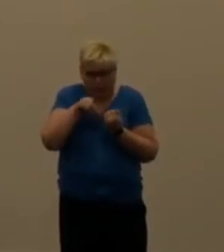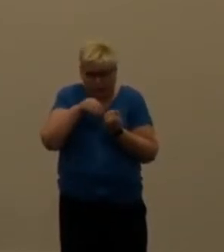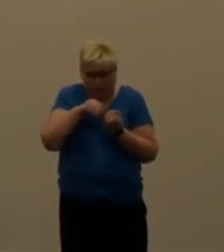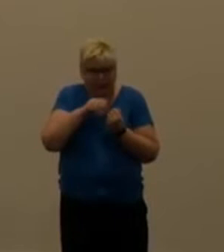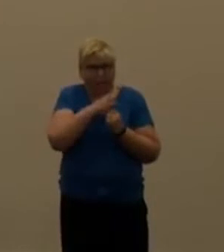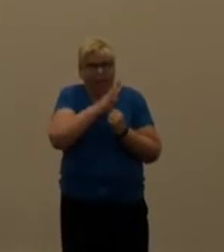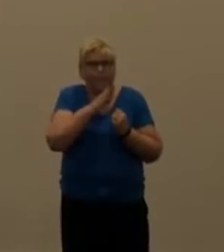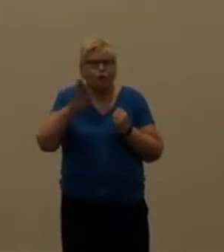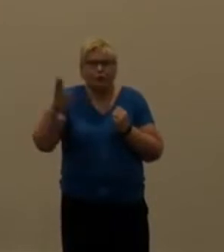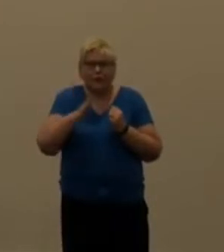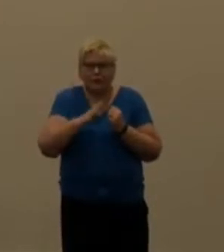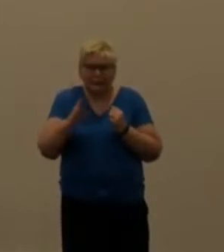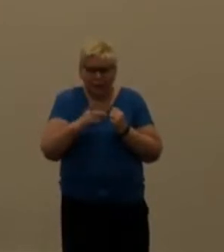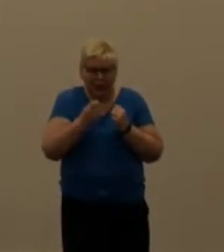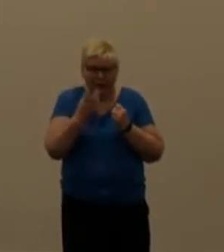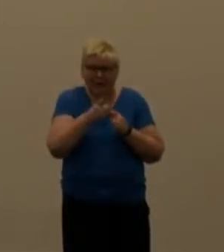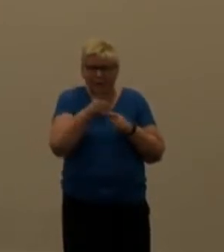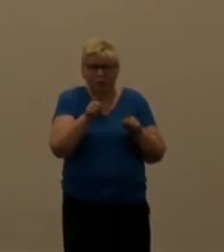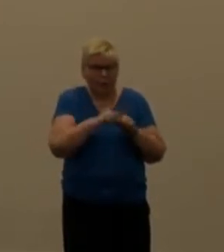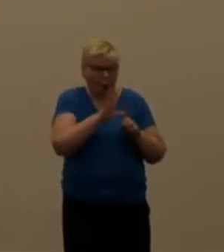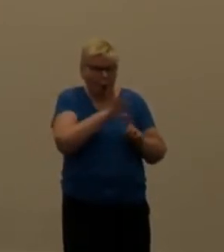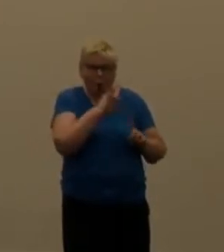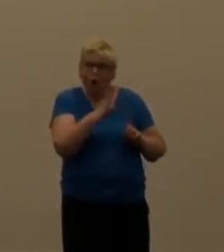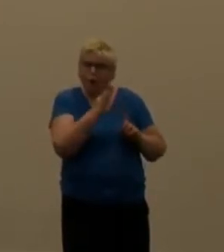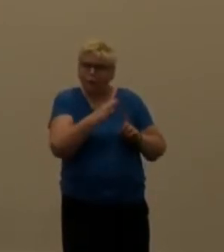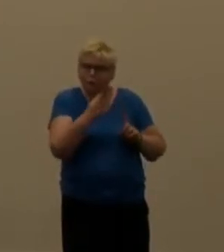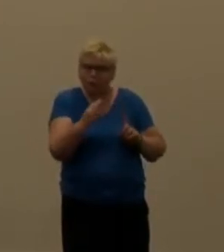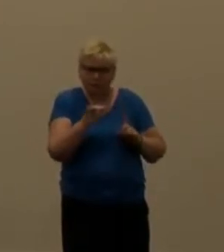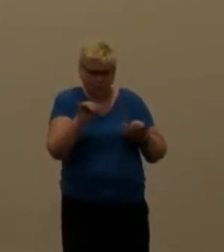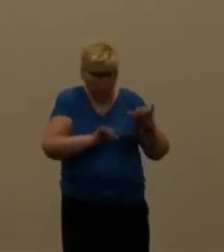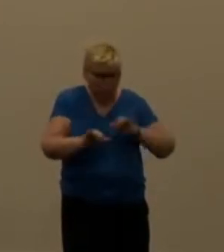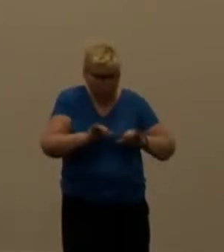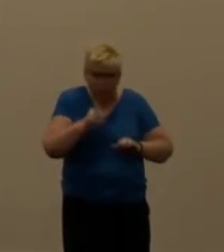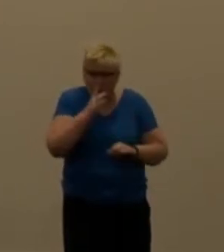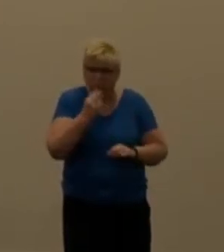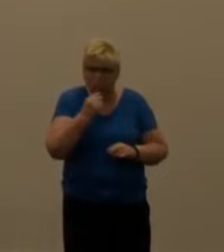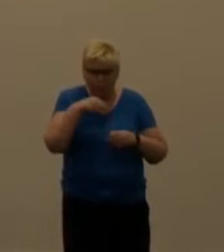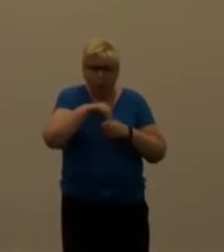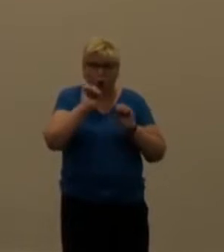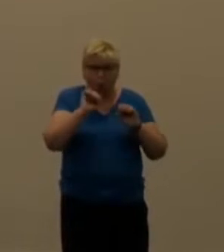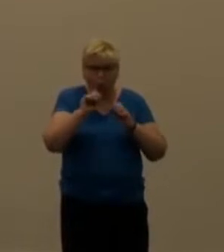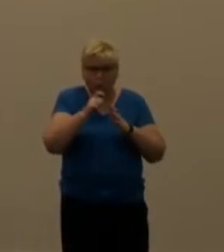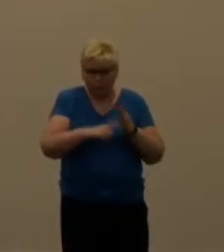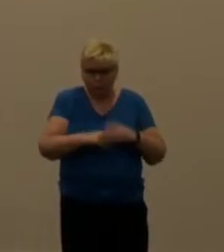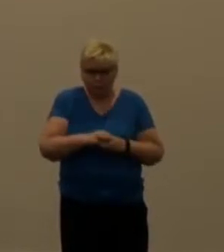gives you some additional functionalities that you can definitely leverage in your project. So with those tools,